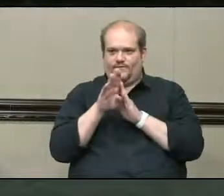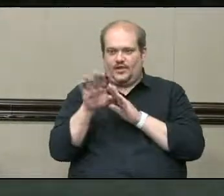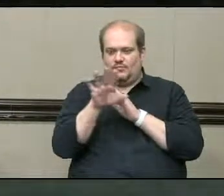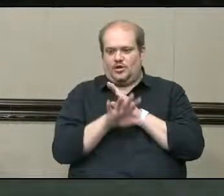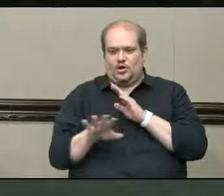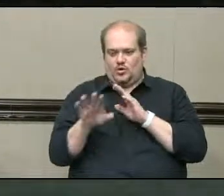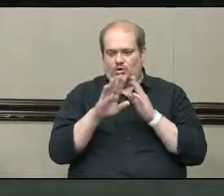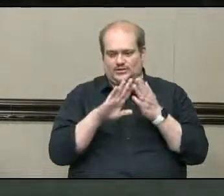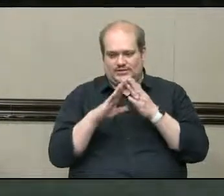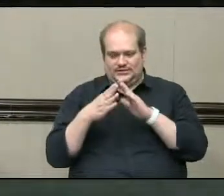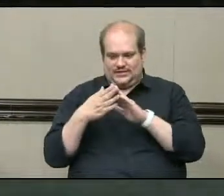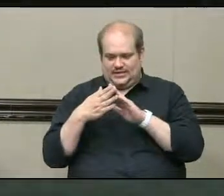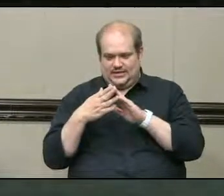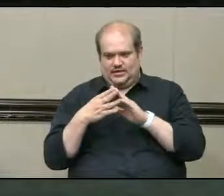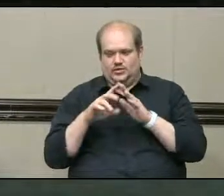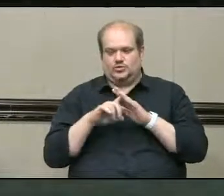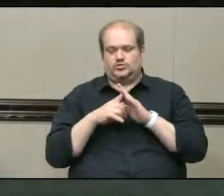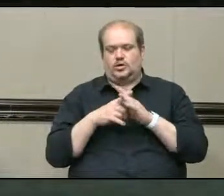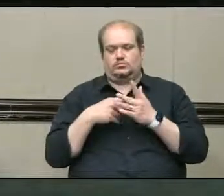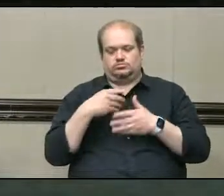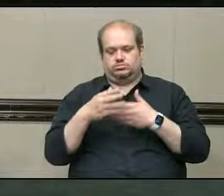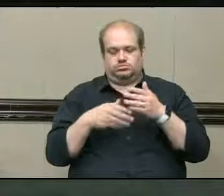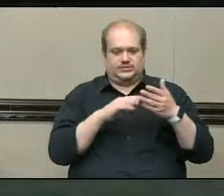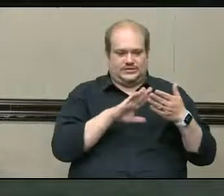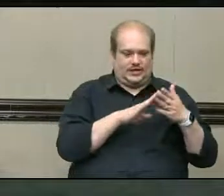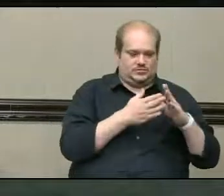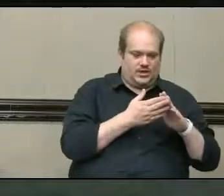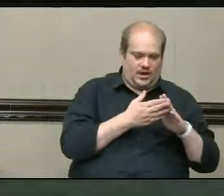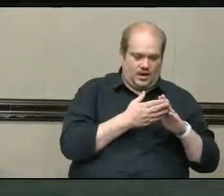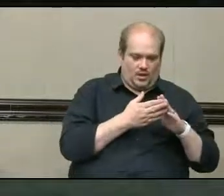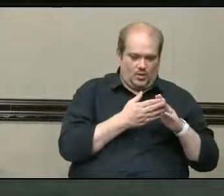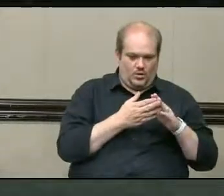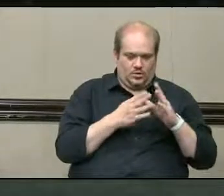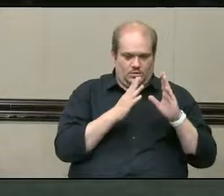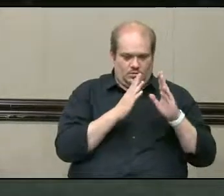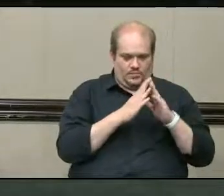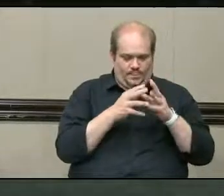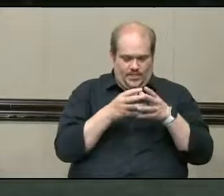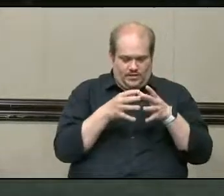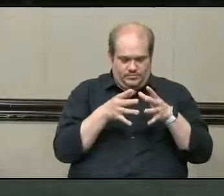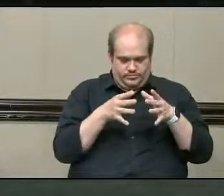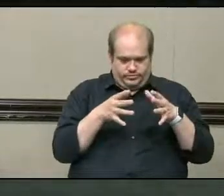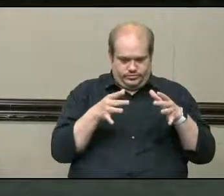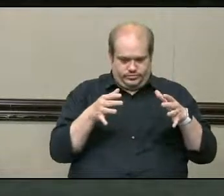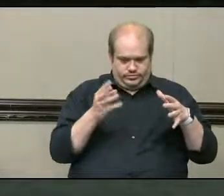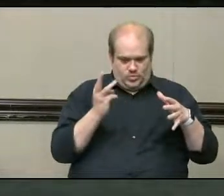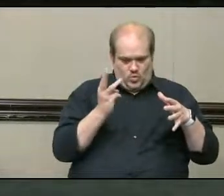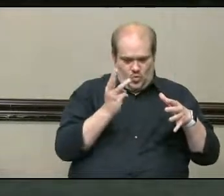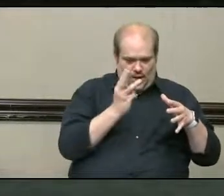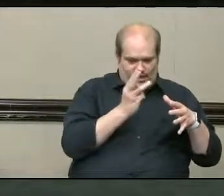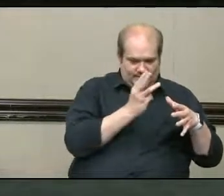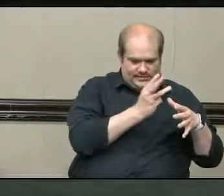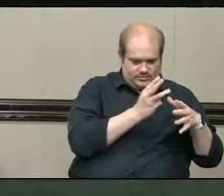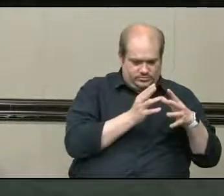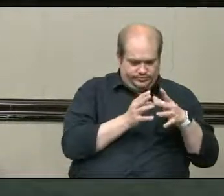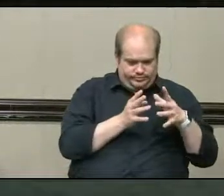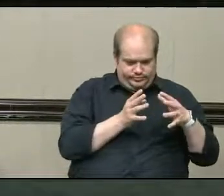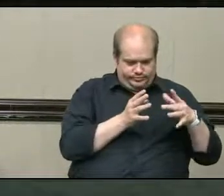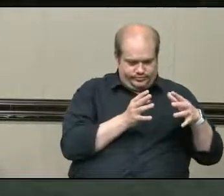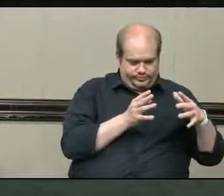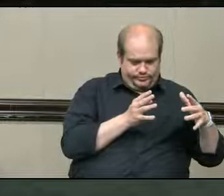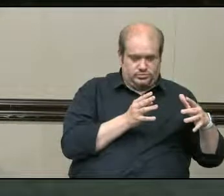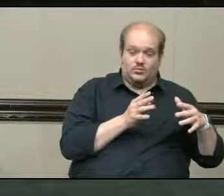across the city as you start going from downtown and you start going back to the west. At one